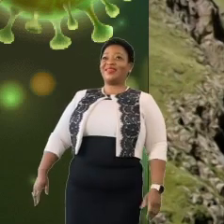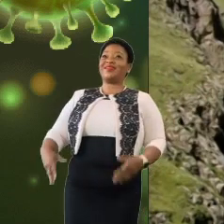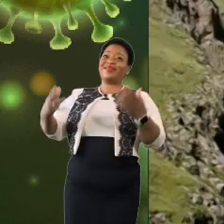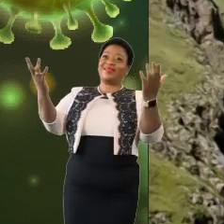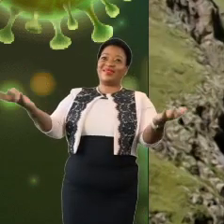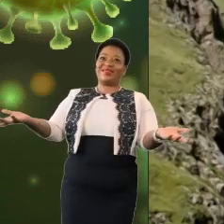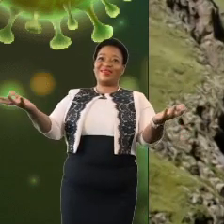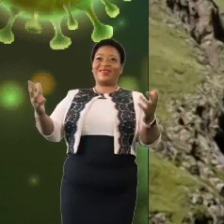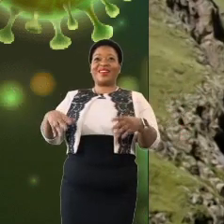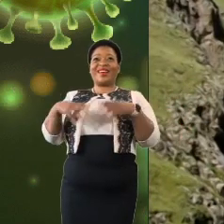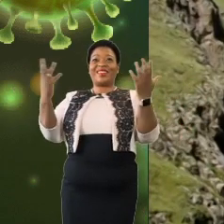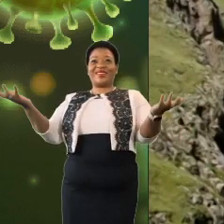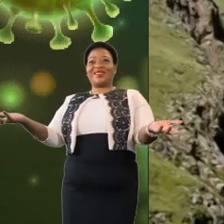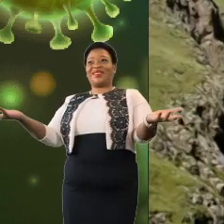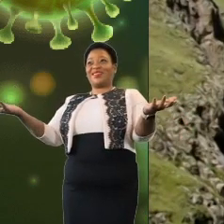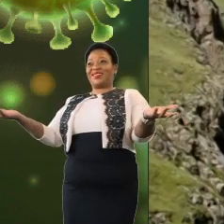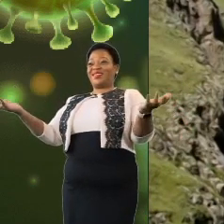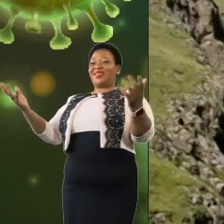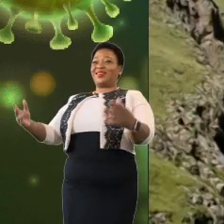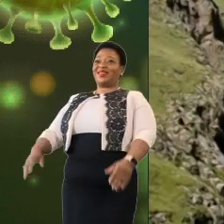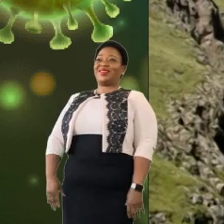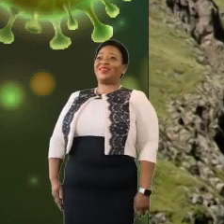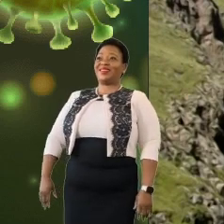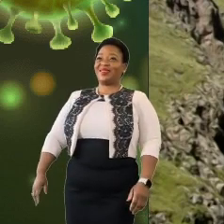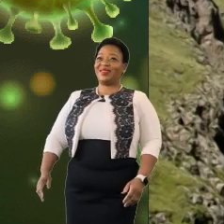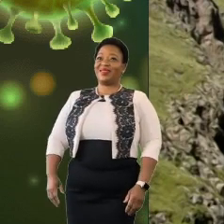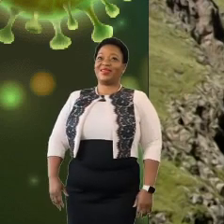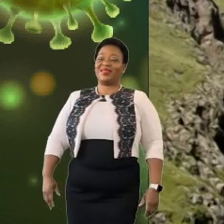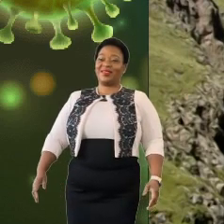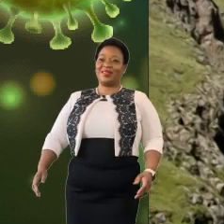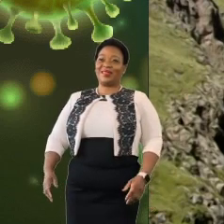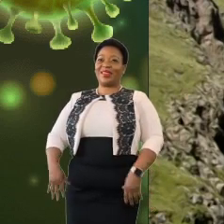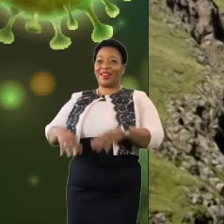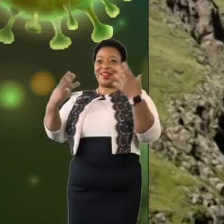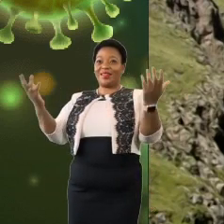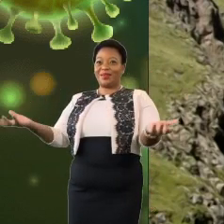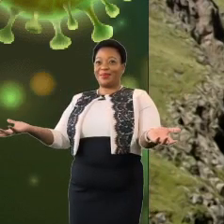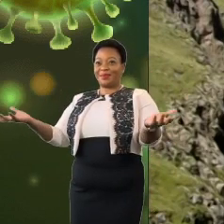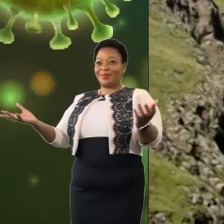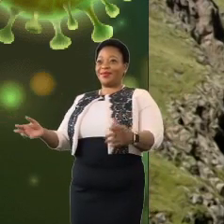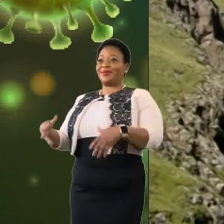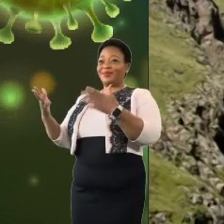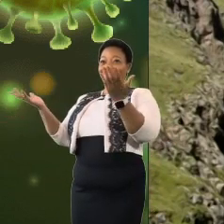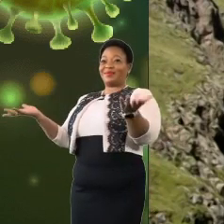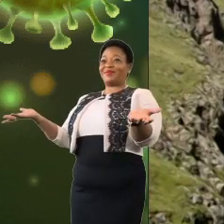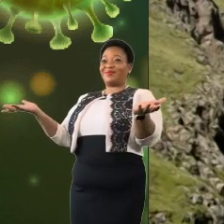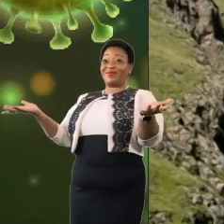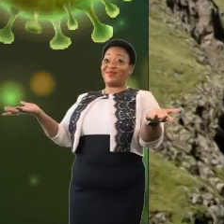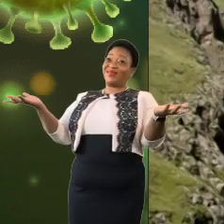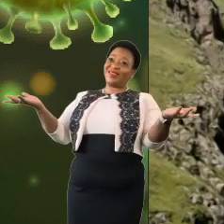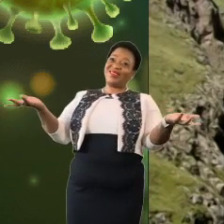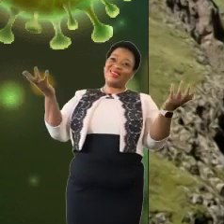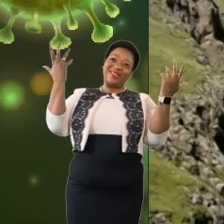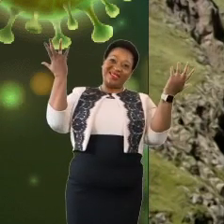we see this process or how we see it unfolding as we move forward?